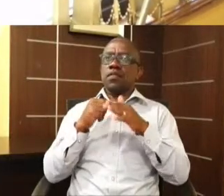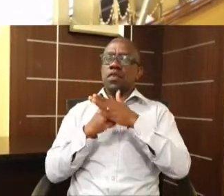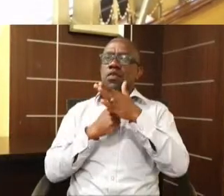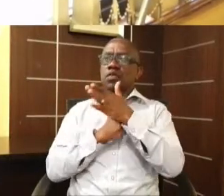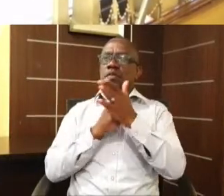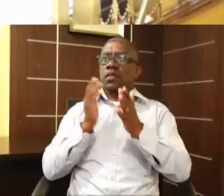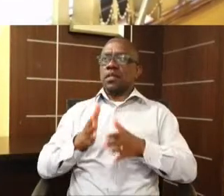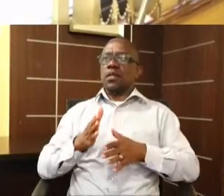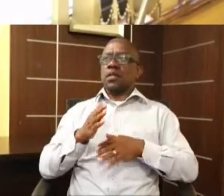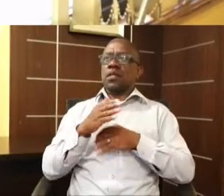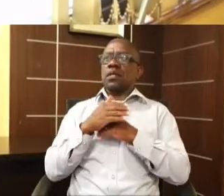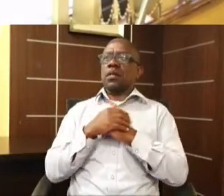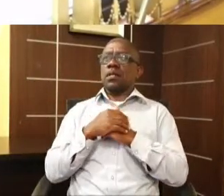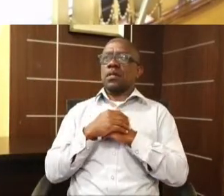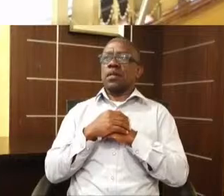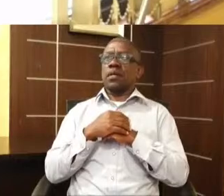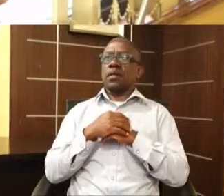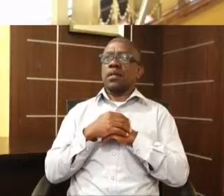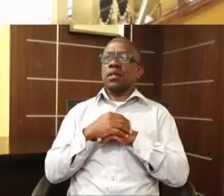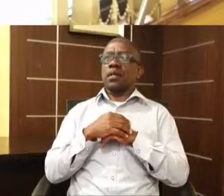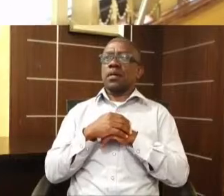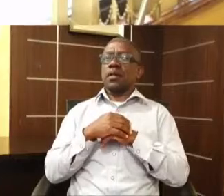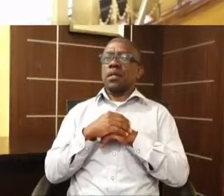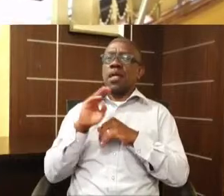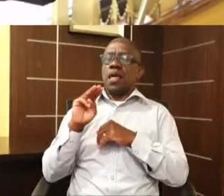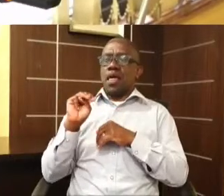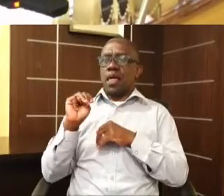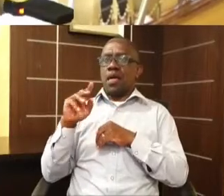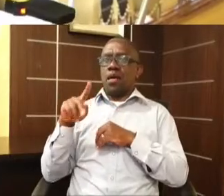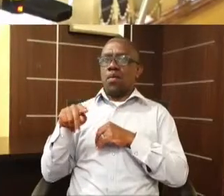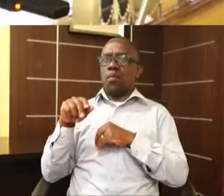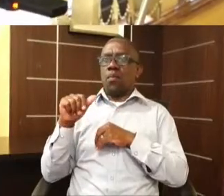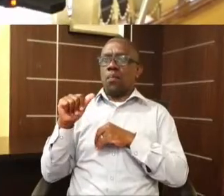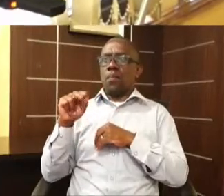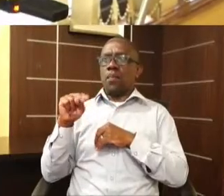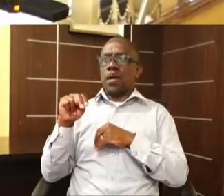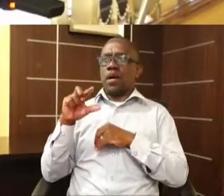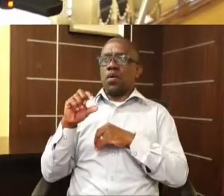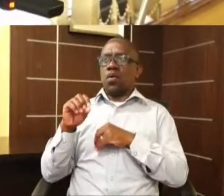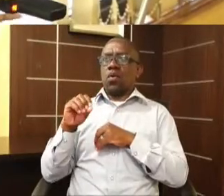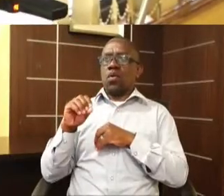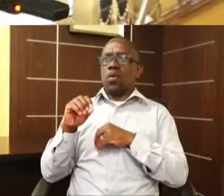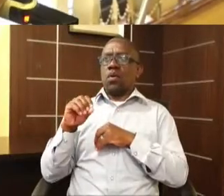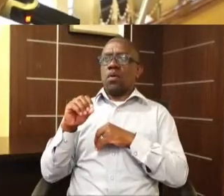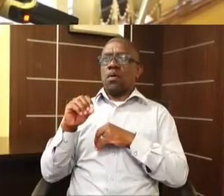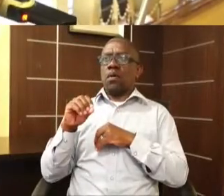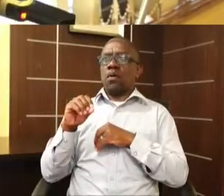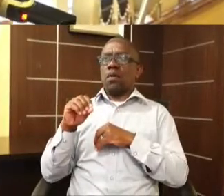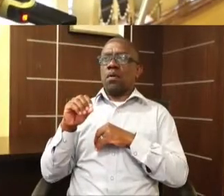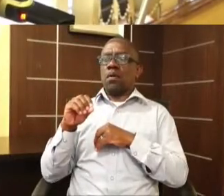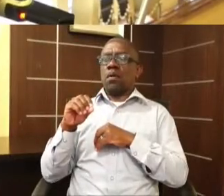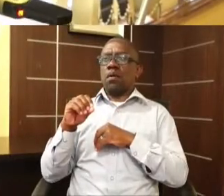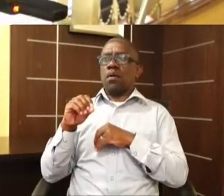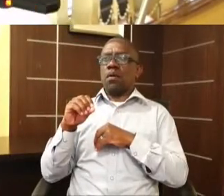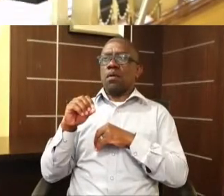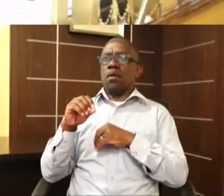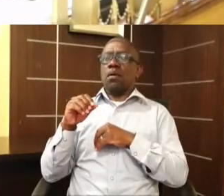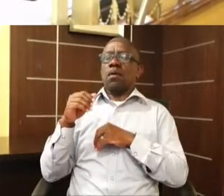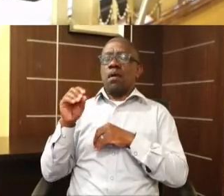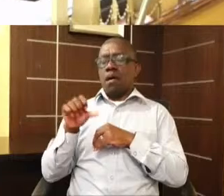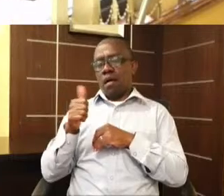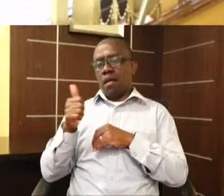First ilianza kama mpango na panga uzazi, and then like family planning, panga uzazi, and